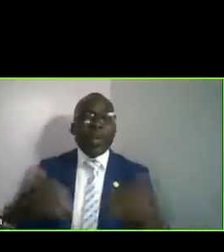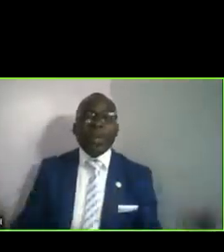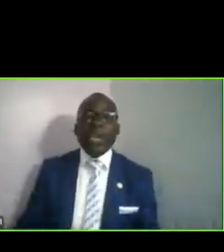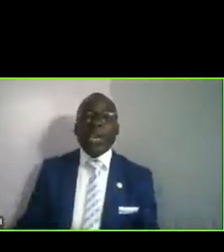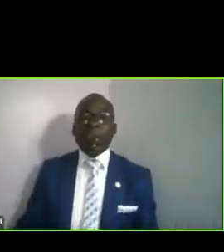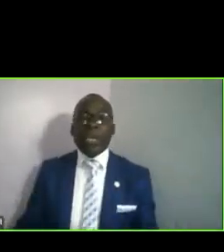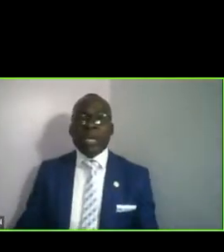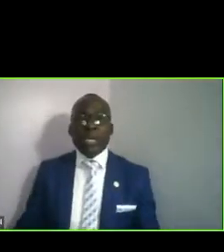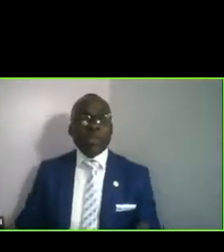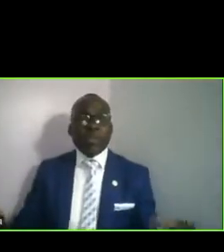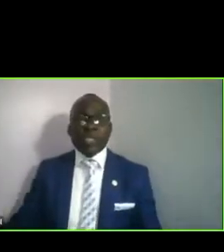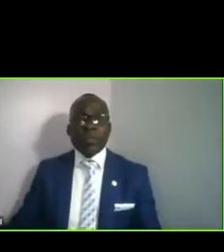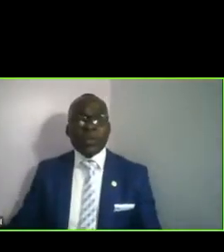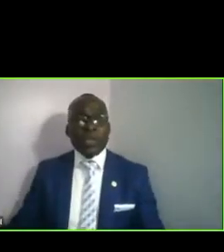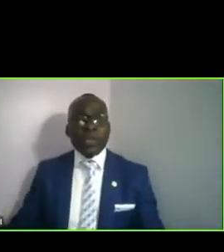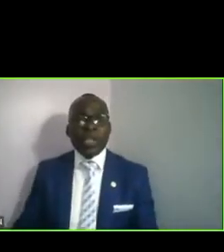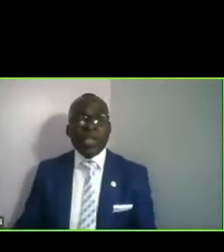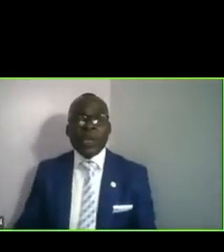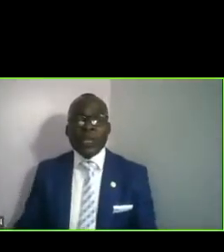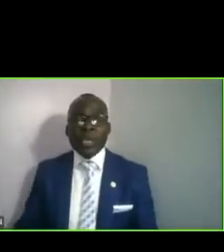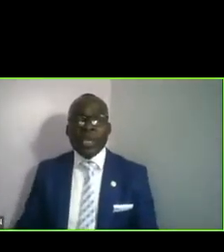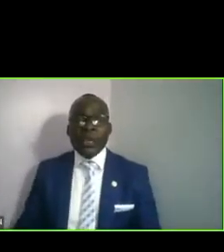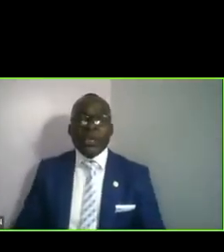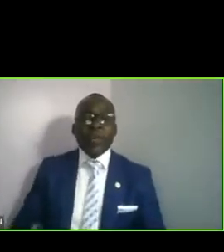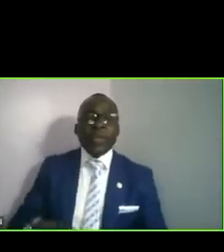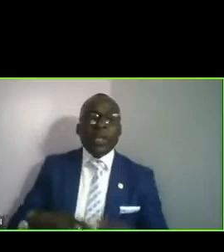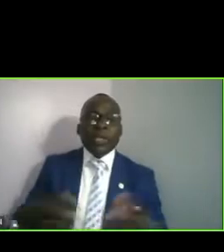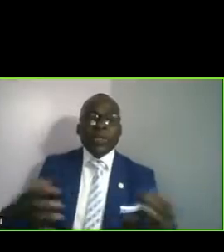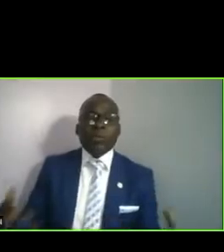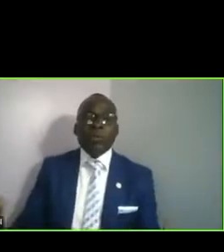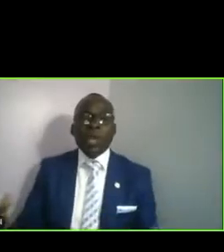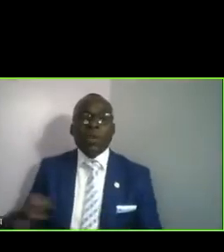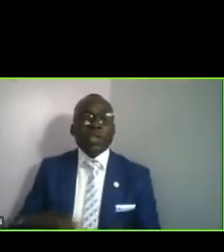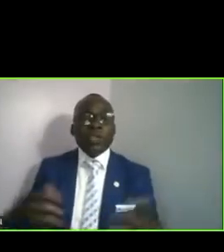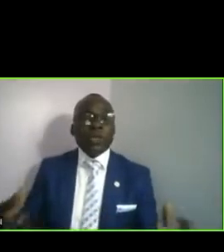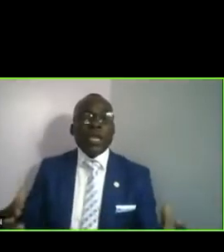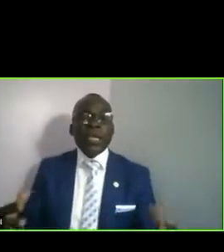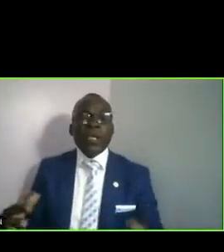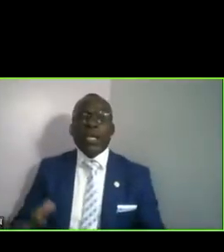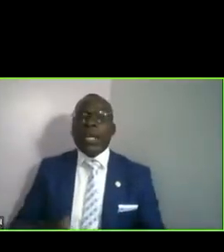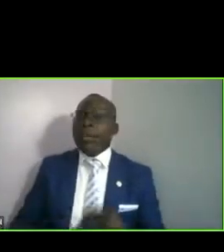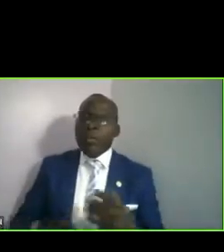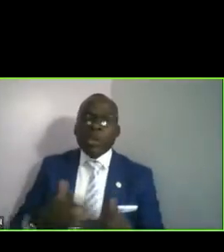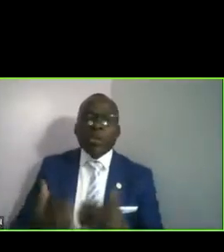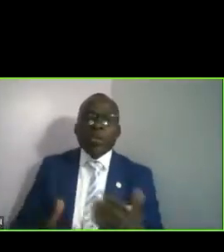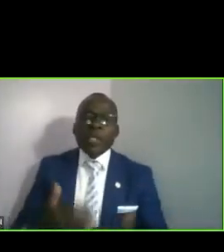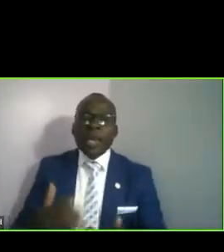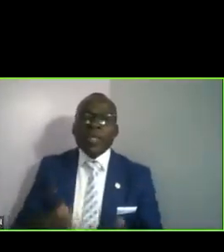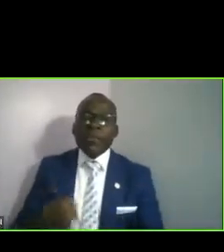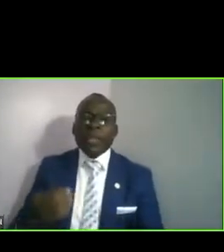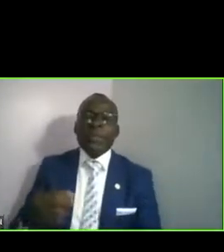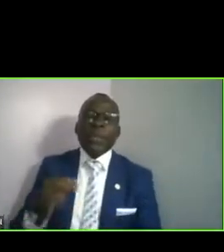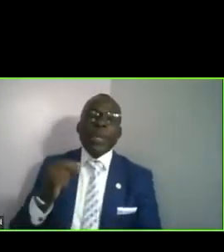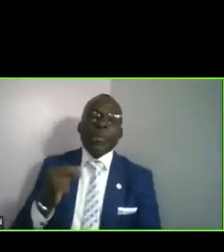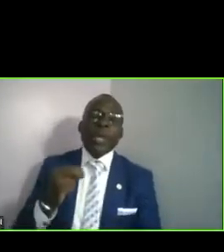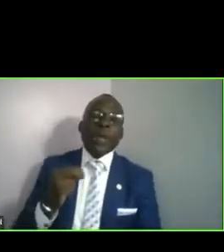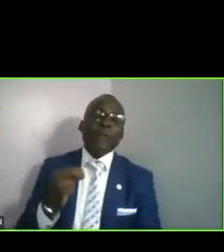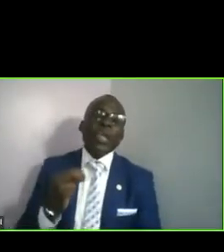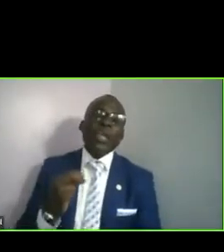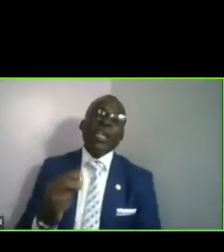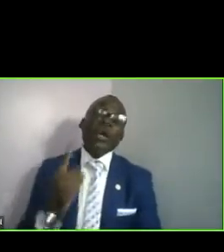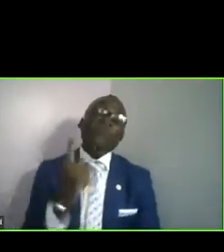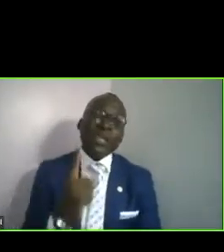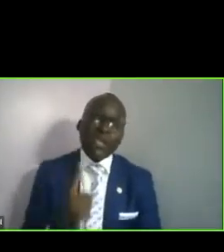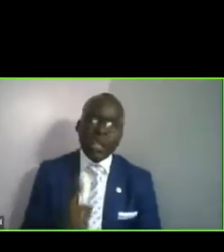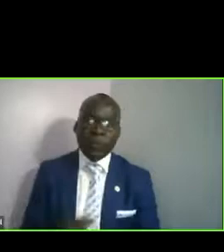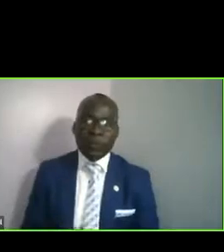If you think about the NBA, National Basketball Association in the US, you think about the National Football League or National Hockey League, most of these leagues refer to the people that have